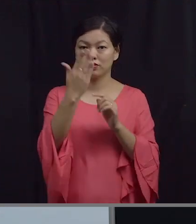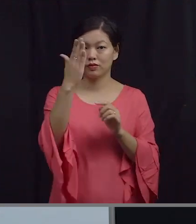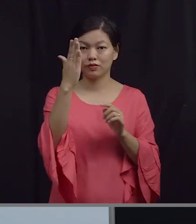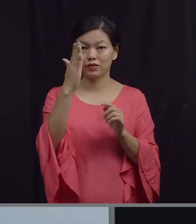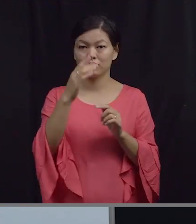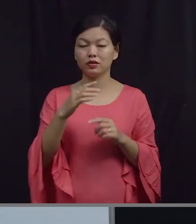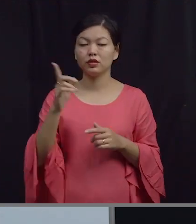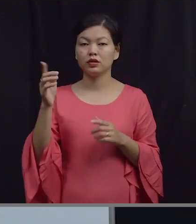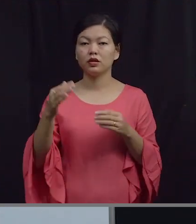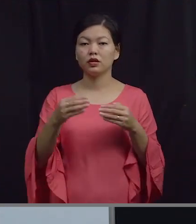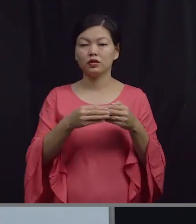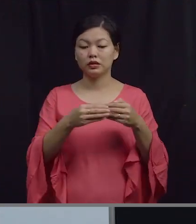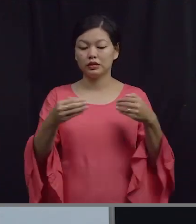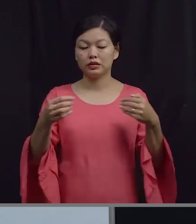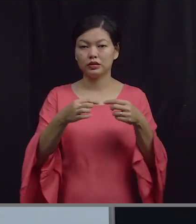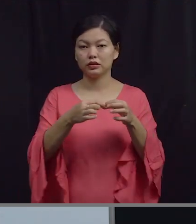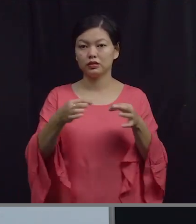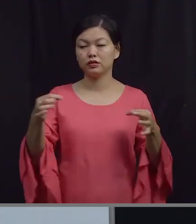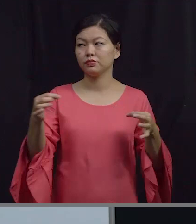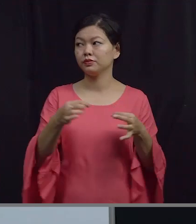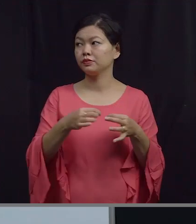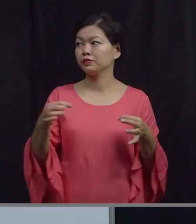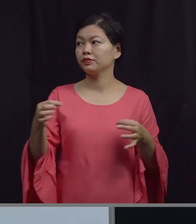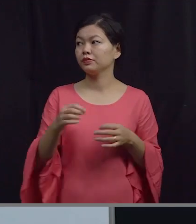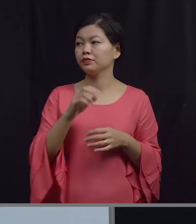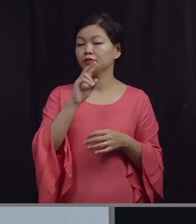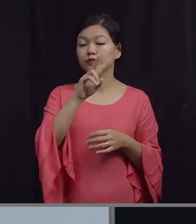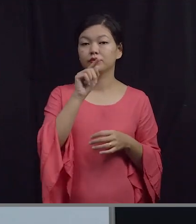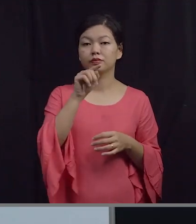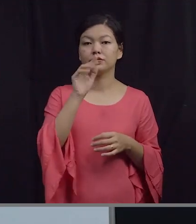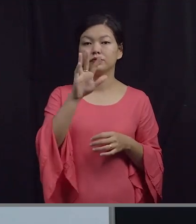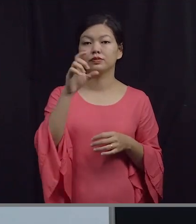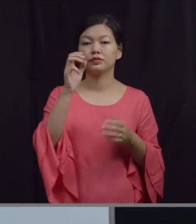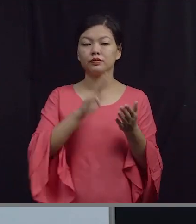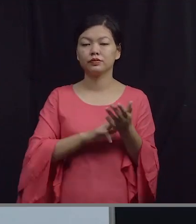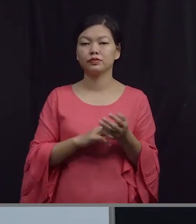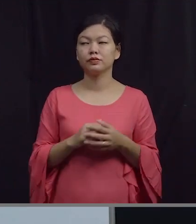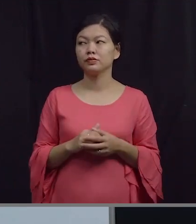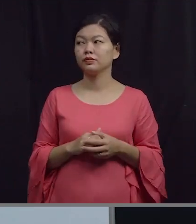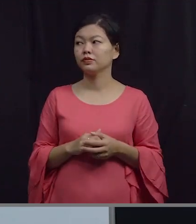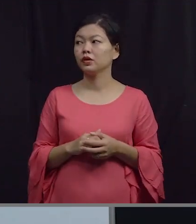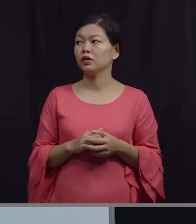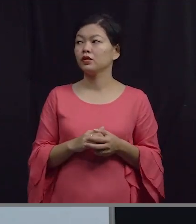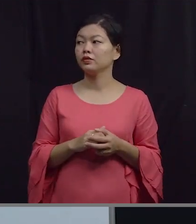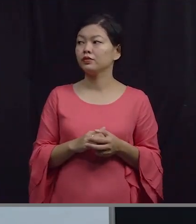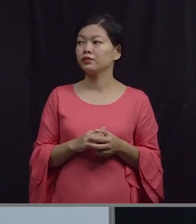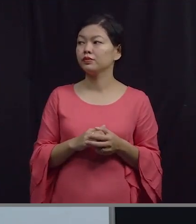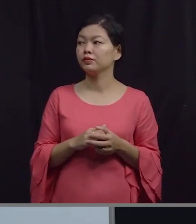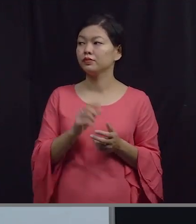object distance almost is always negative. Okay, so I'll write minus 27 centimeter.